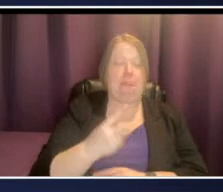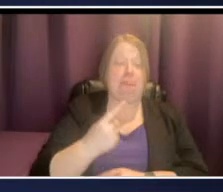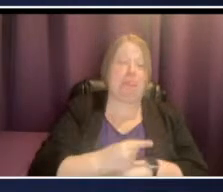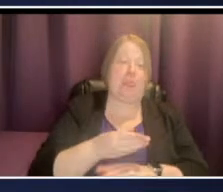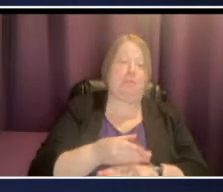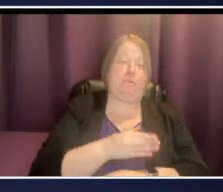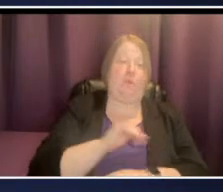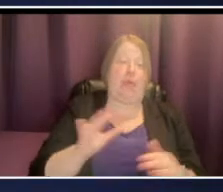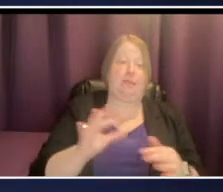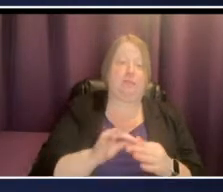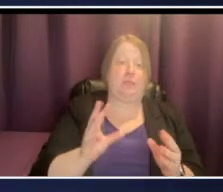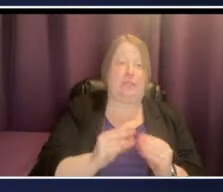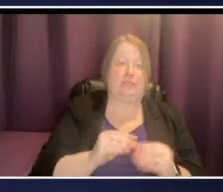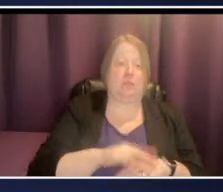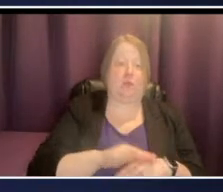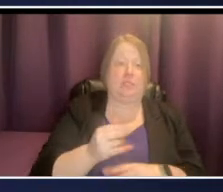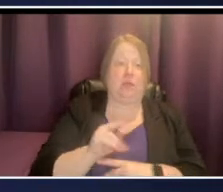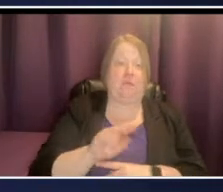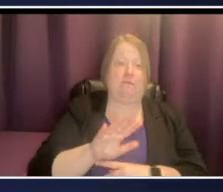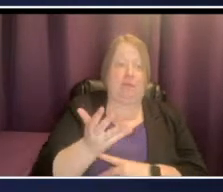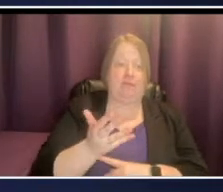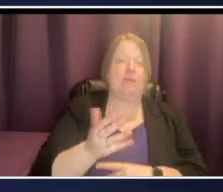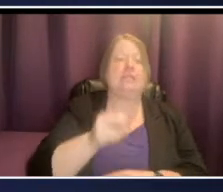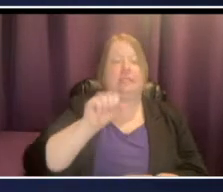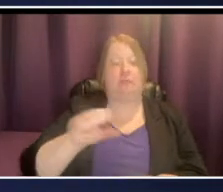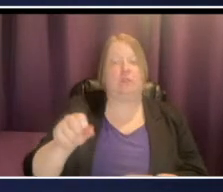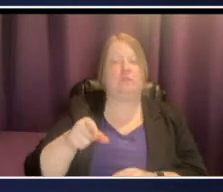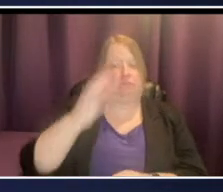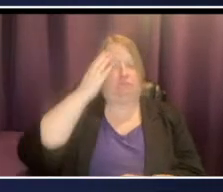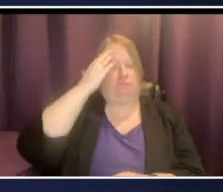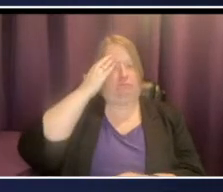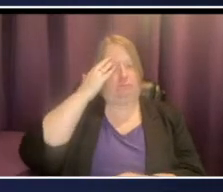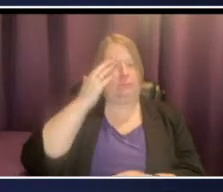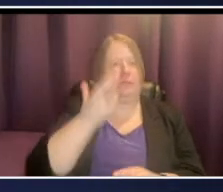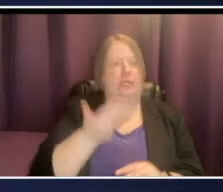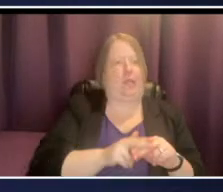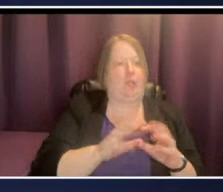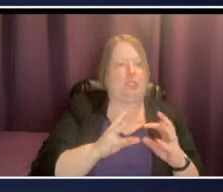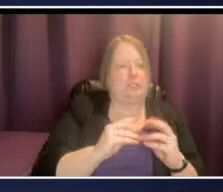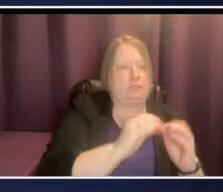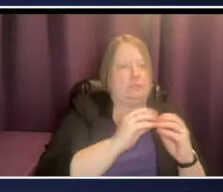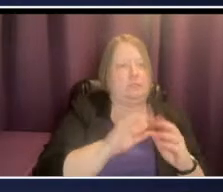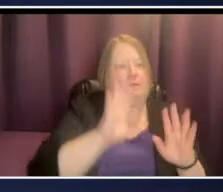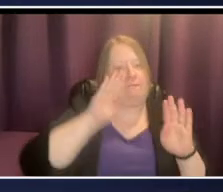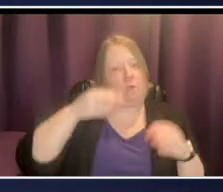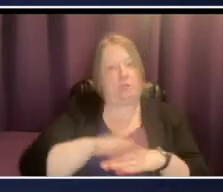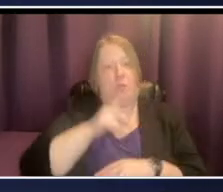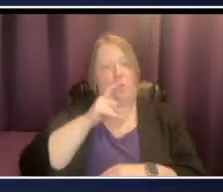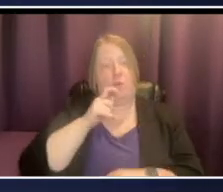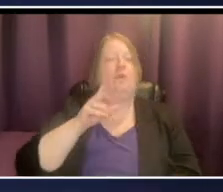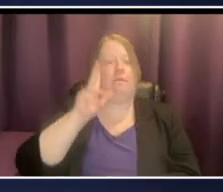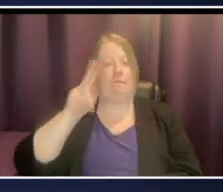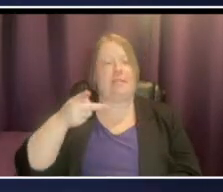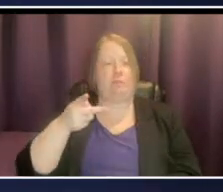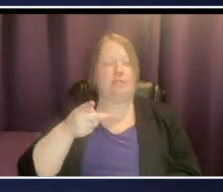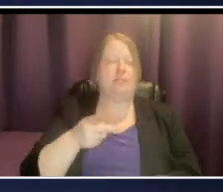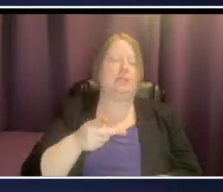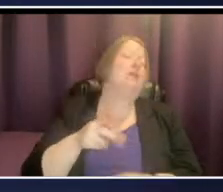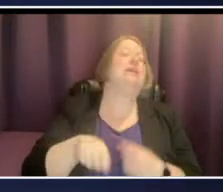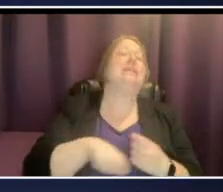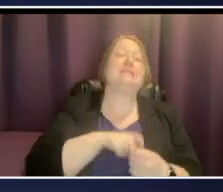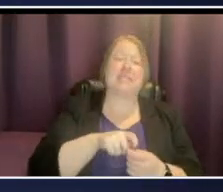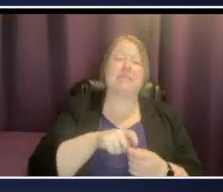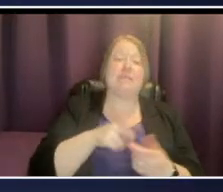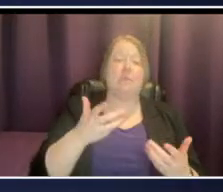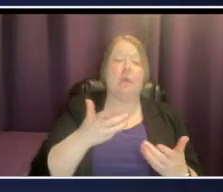5th, Secret Service was aware of increased chatter focused on Vice President Pence, in particular, whether he would